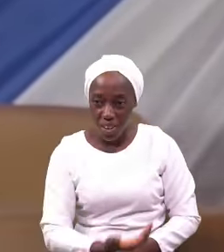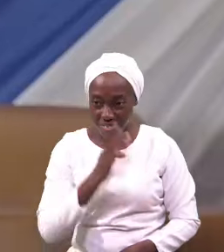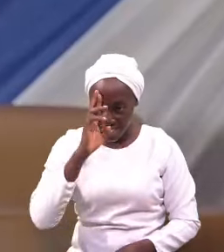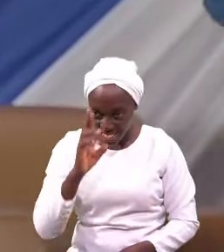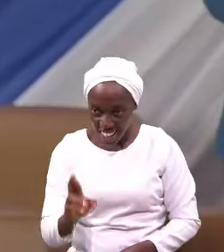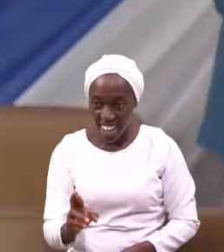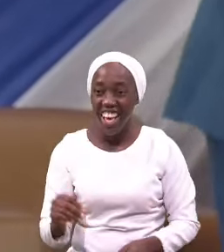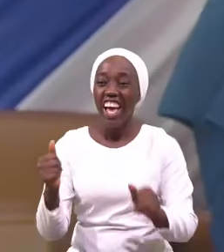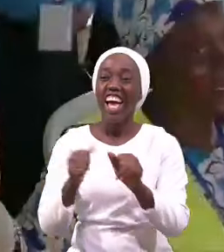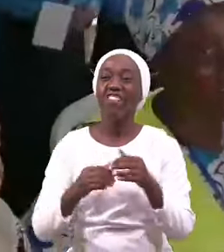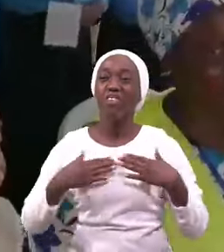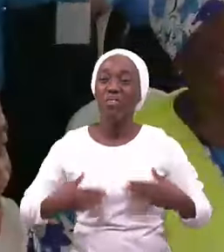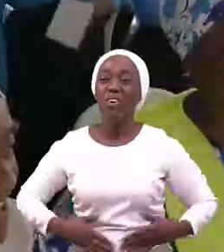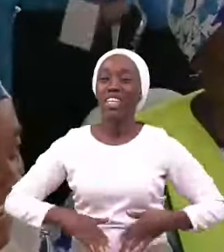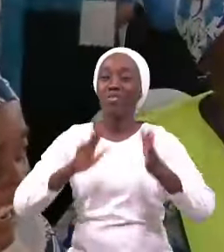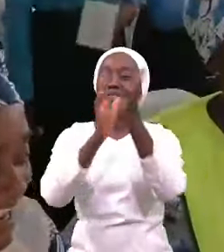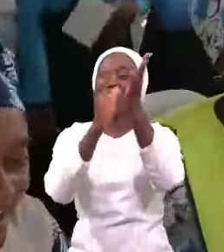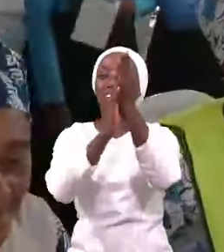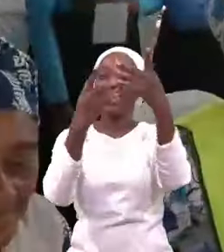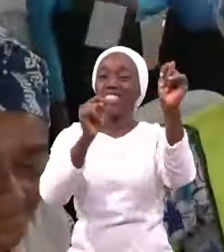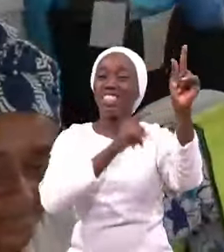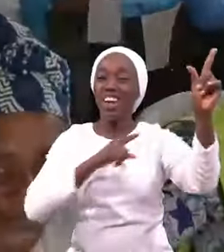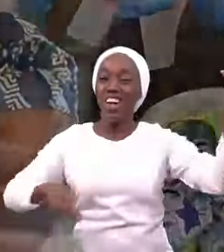Everybody, praise the Lord.